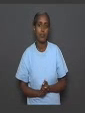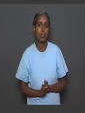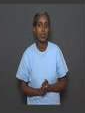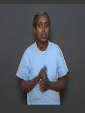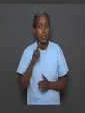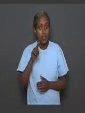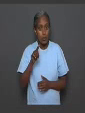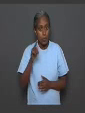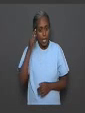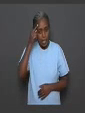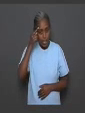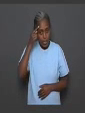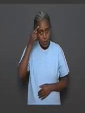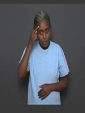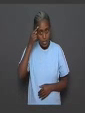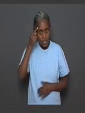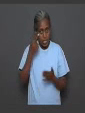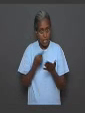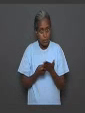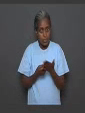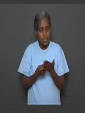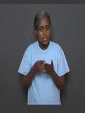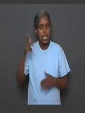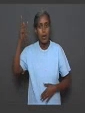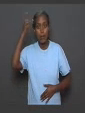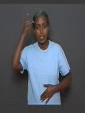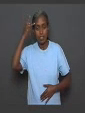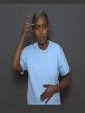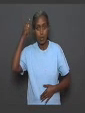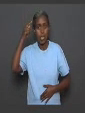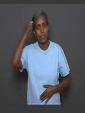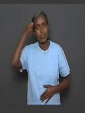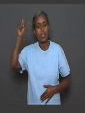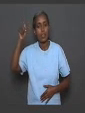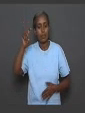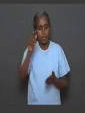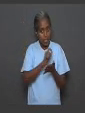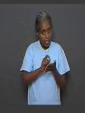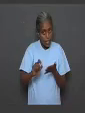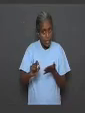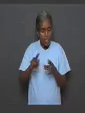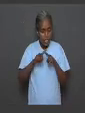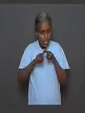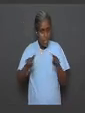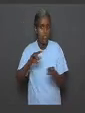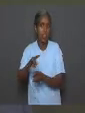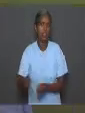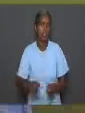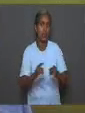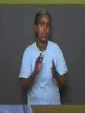may recognize it as being the Pythagorean theorem, written in a different